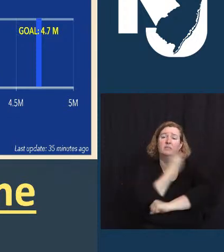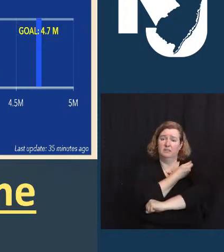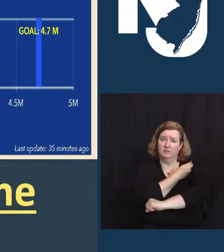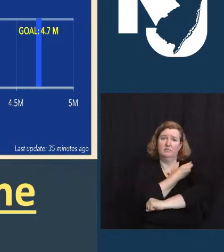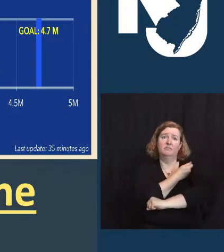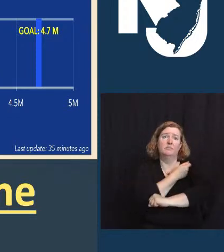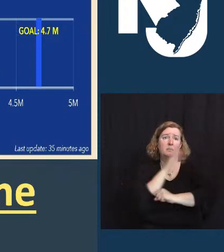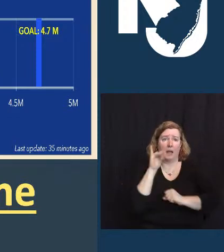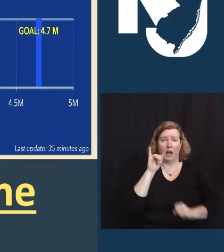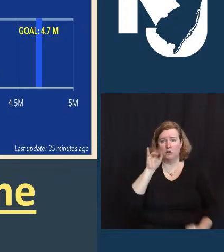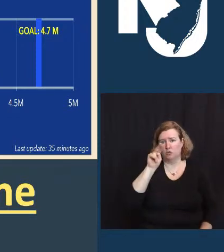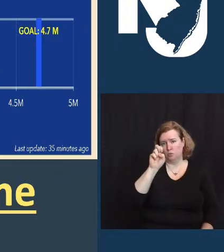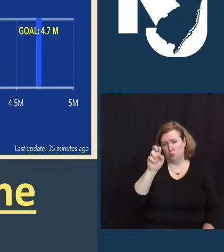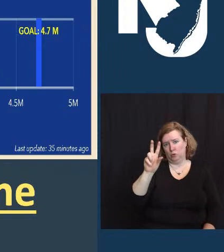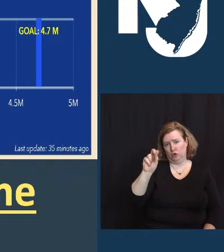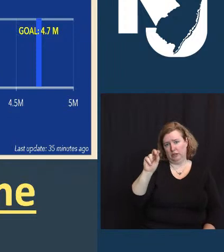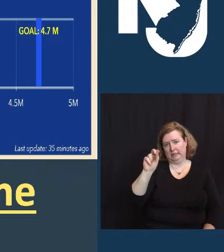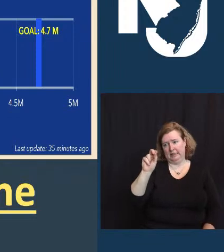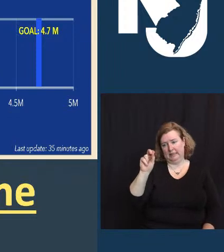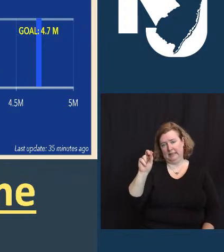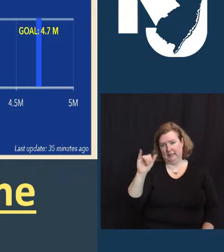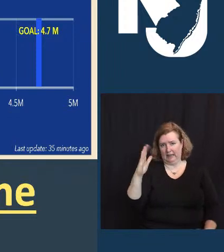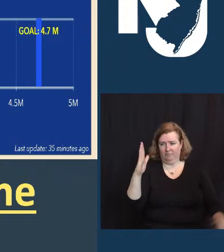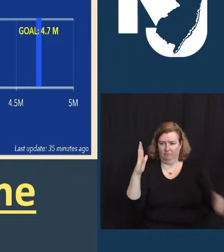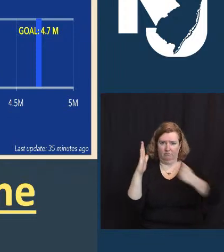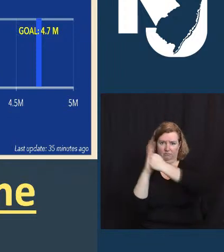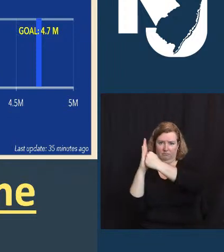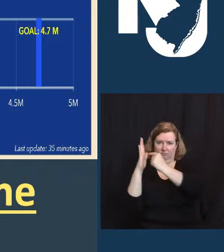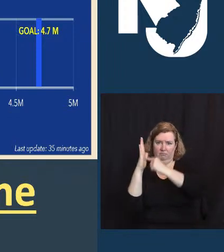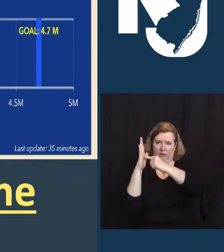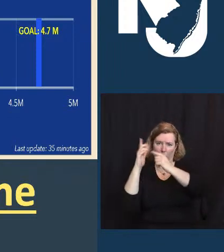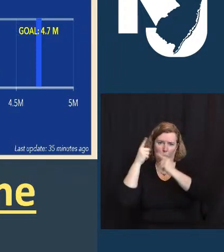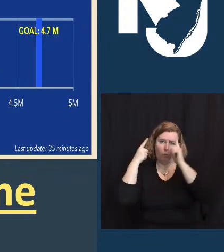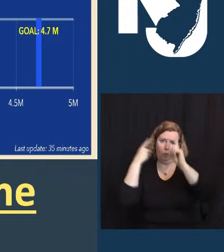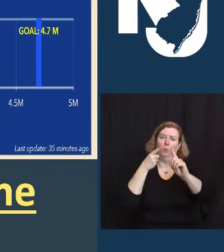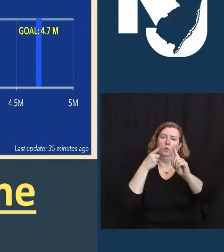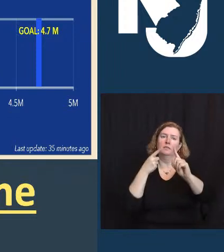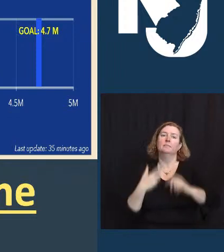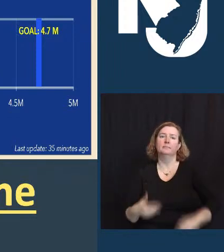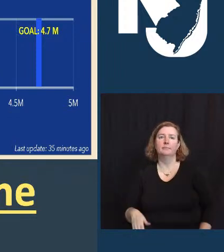ask what our total vaccine administered number is. It's